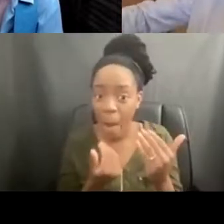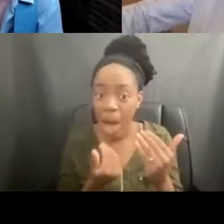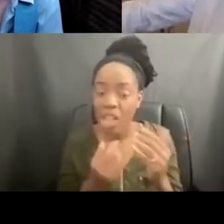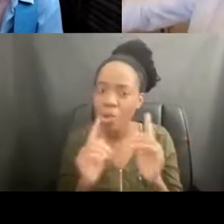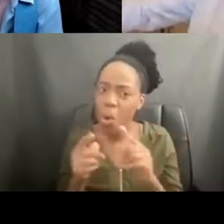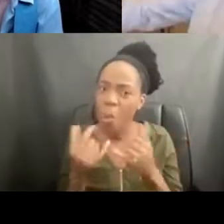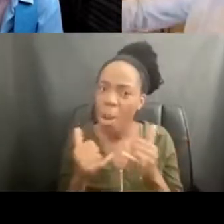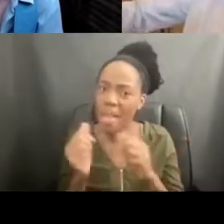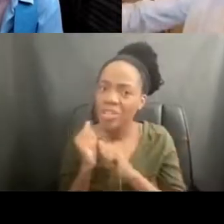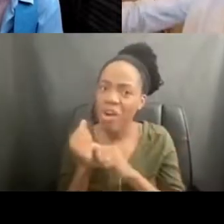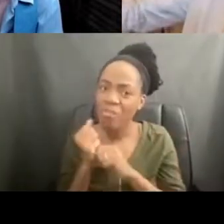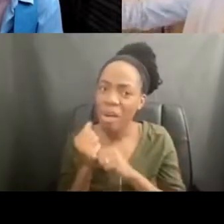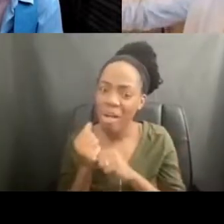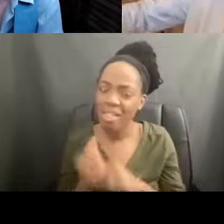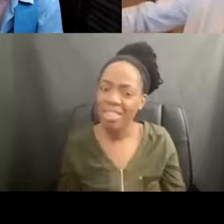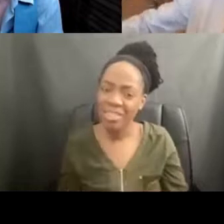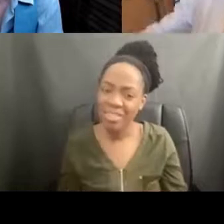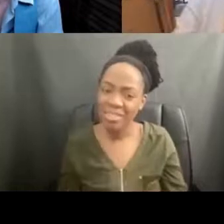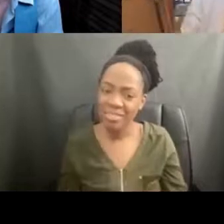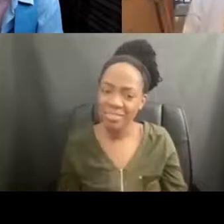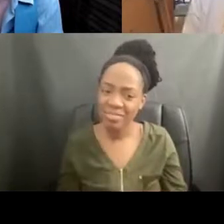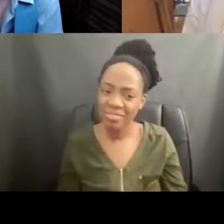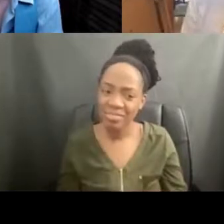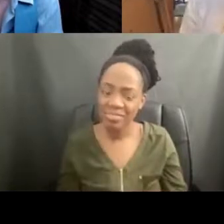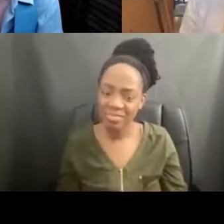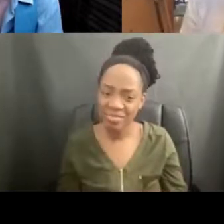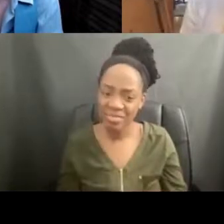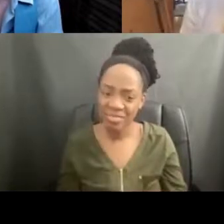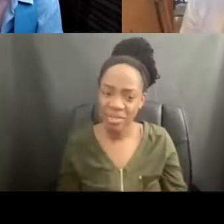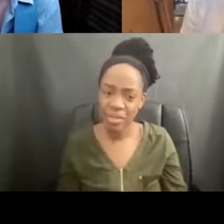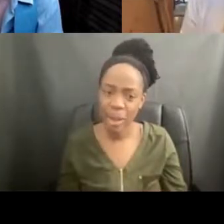softball. Come on, let's get along, you know?